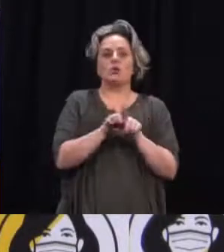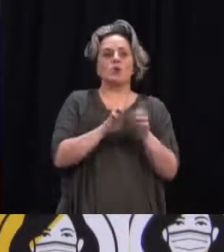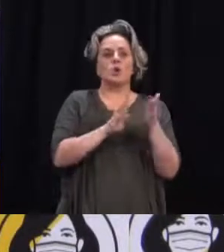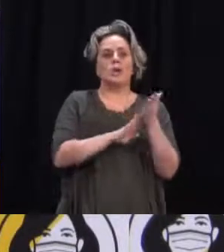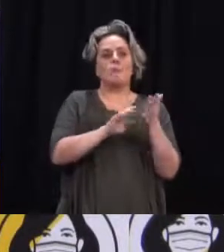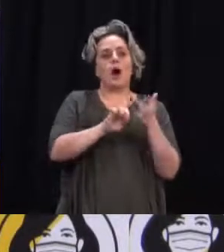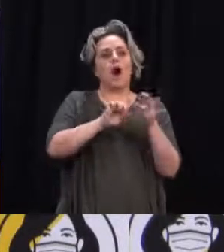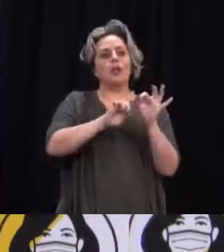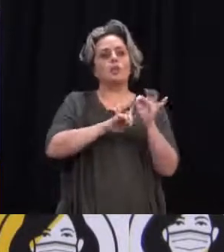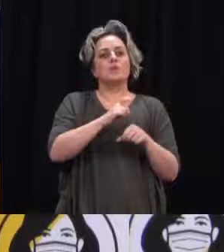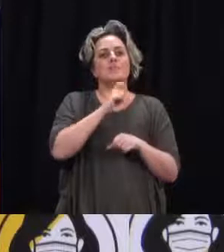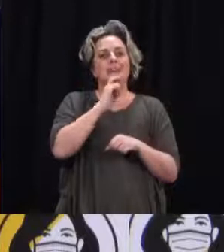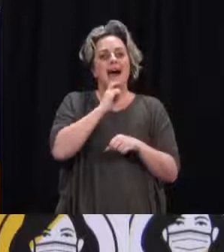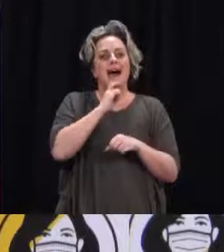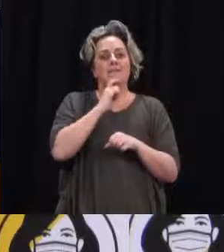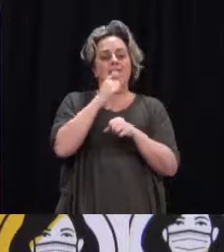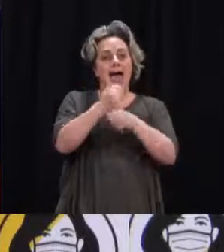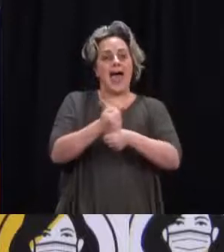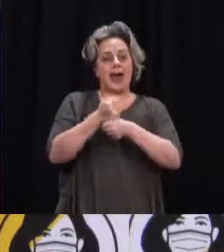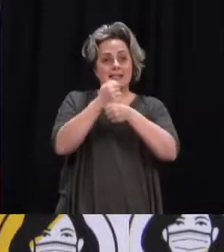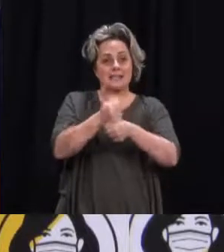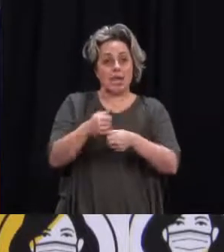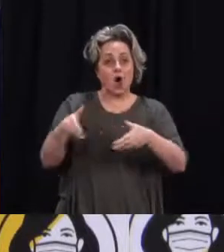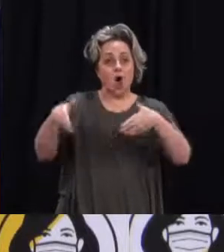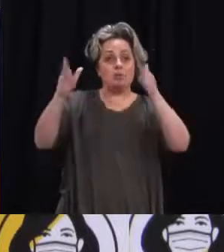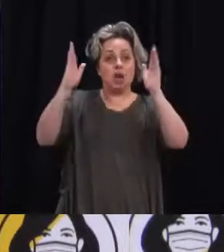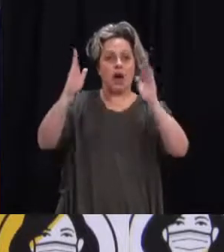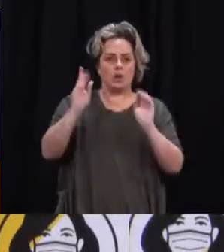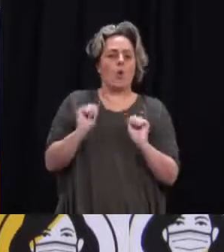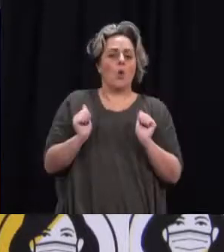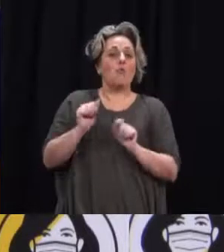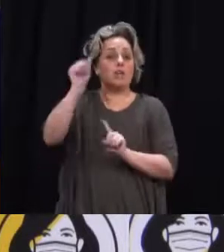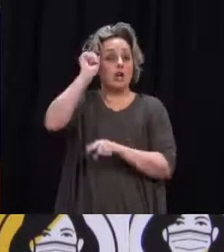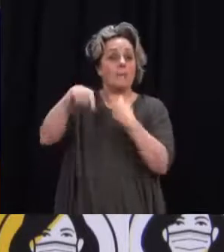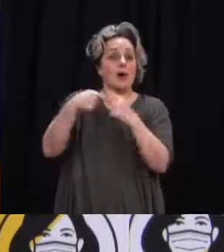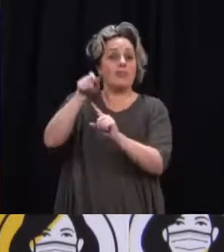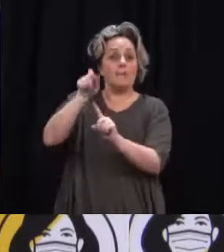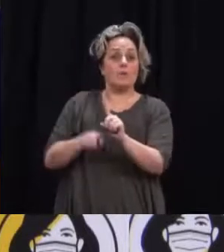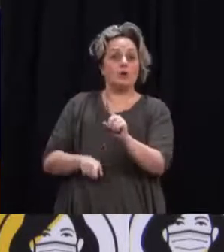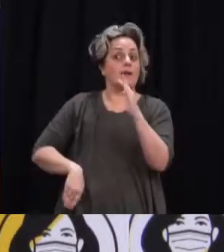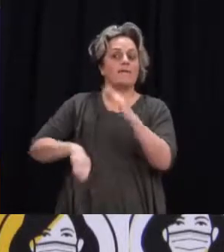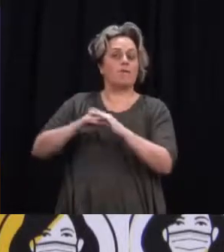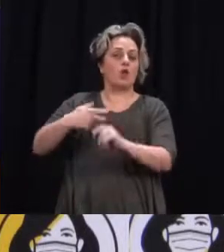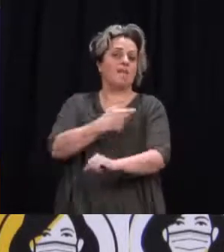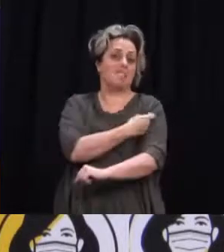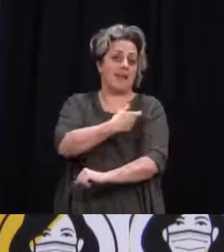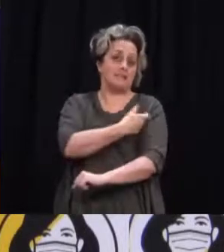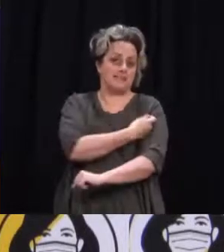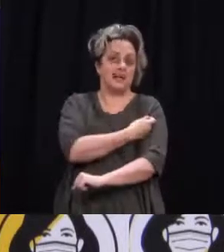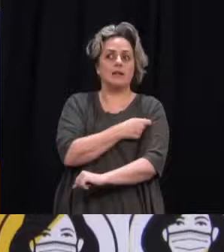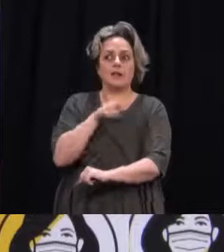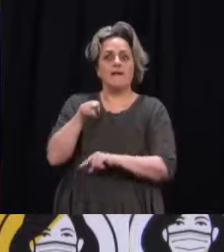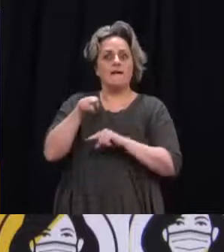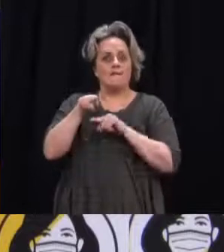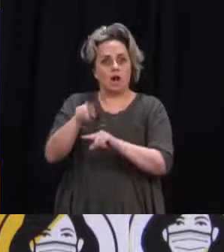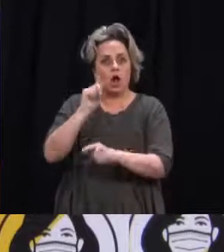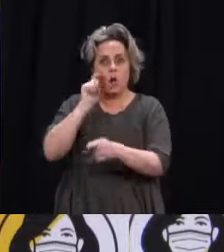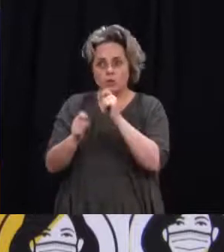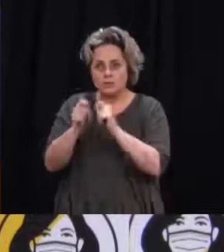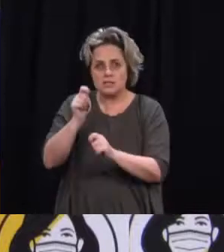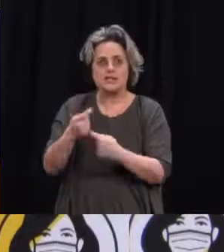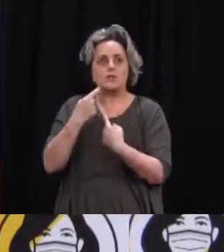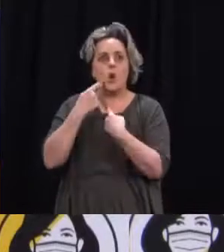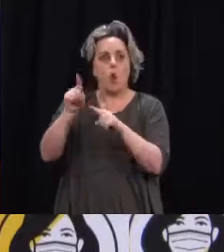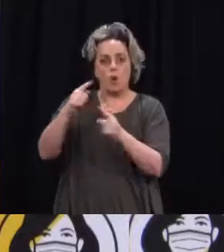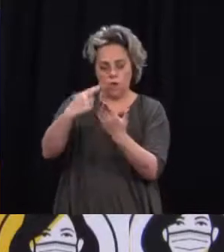worker at the Ellerslie Novotel, that's one that we do know about. That person was fully vaccinated and been compliant with all of the testing orders, and